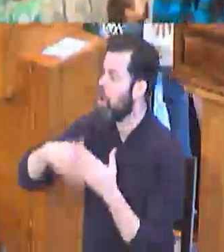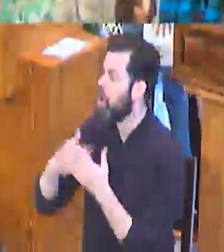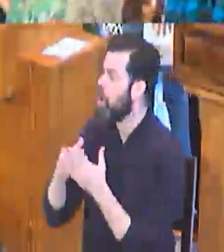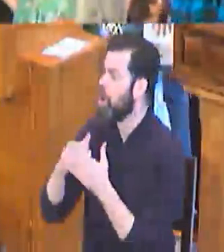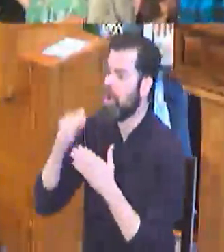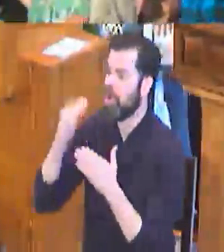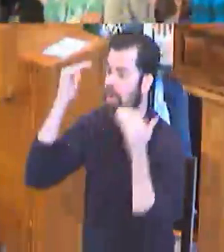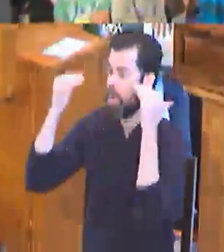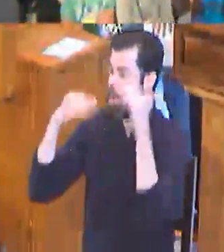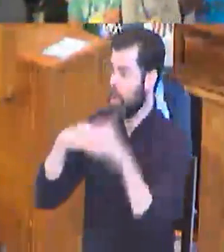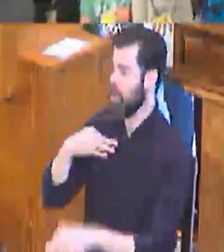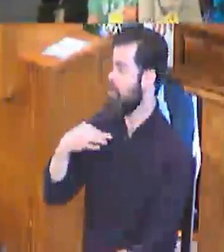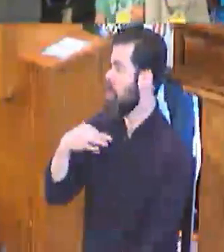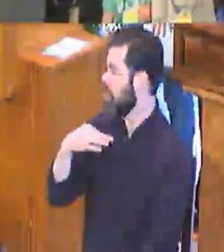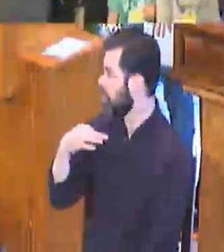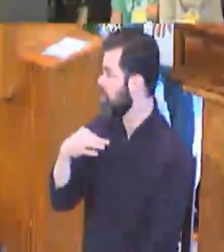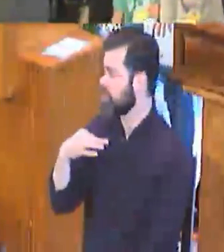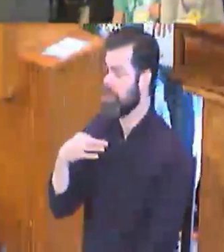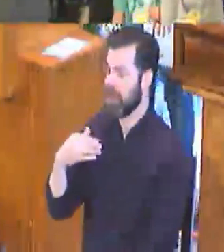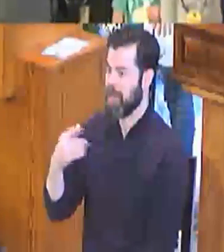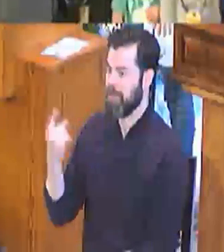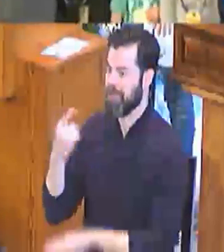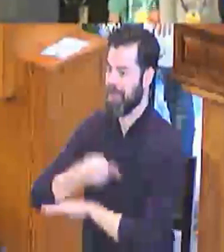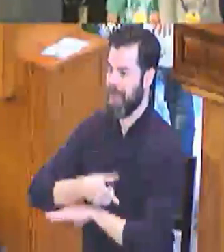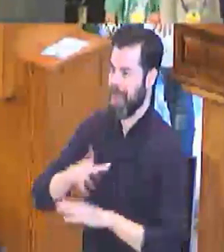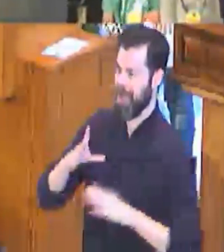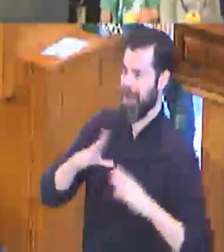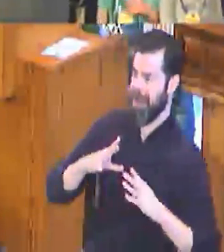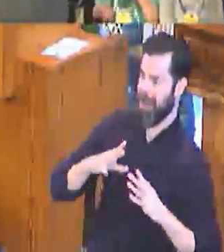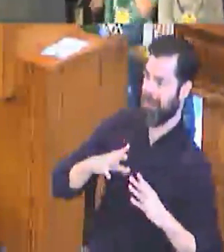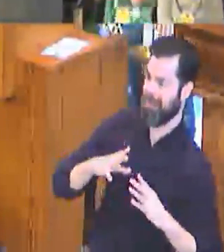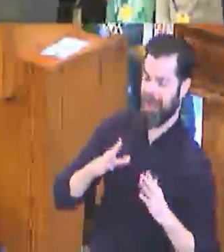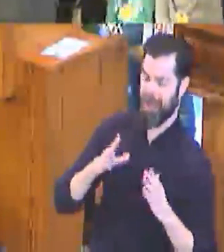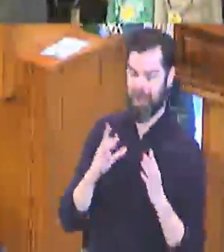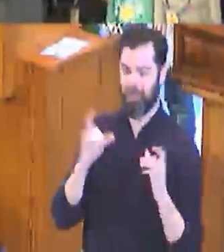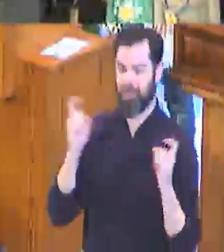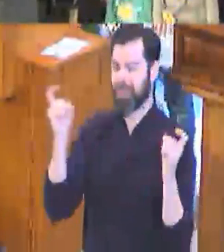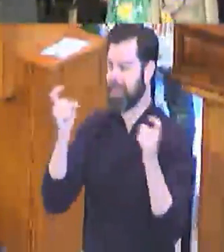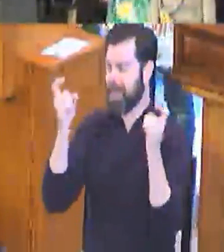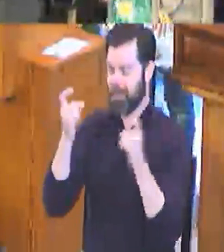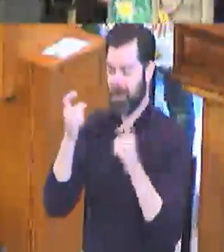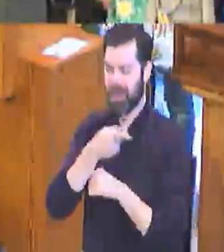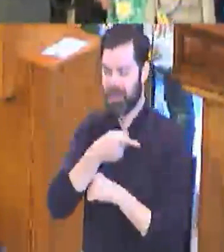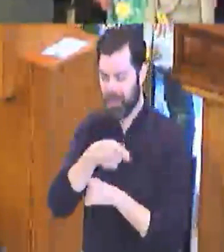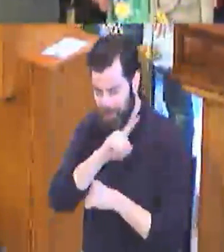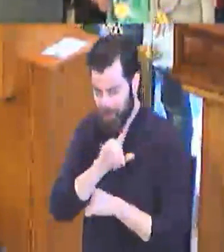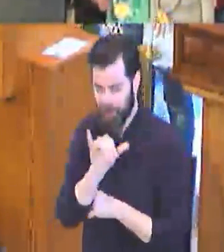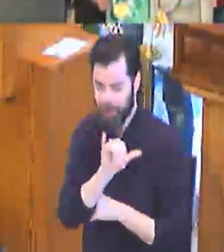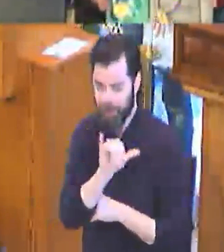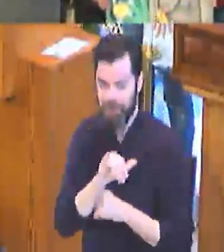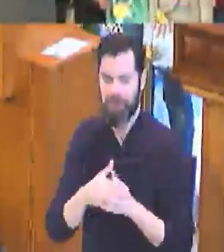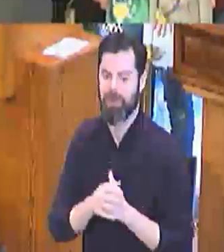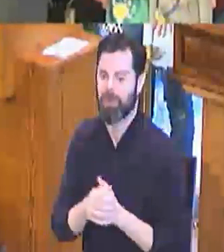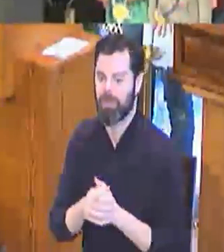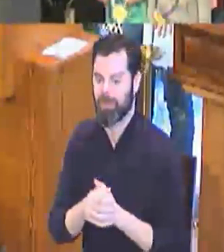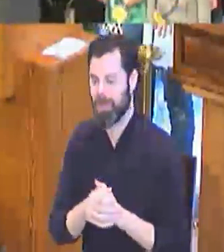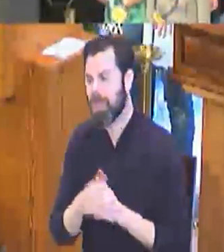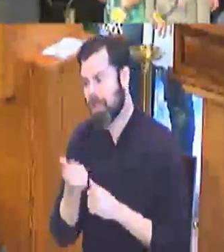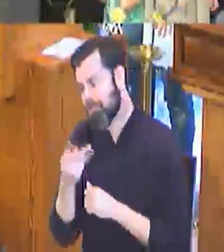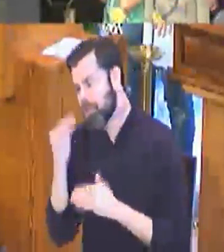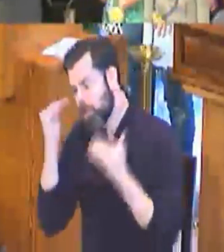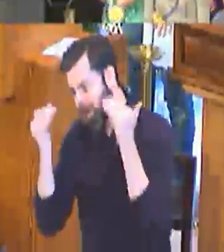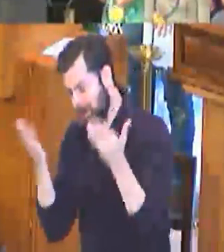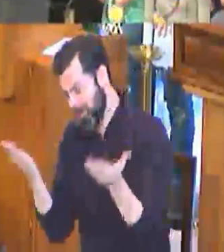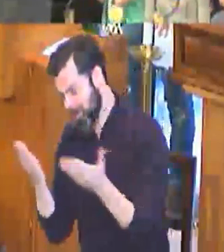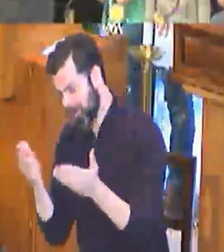adult volunteers who get the day off. We celebrate you too. There's a few that were here, but I love that the